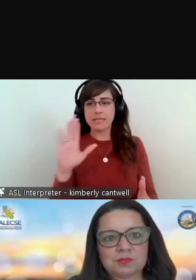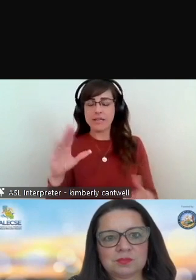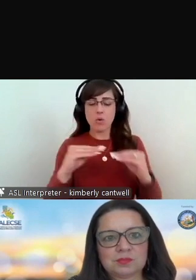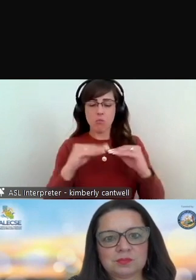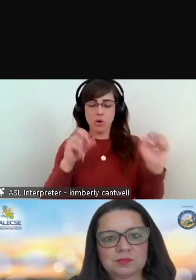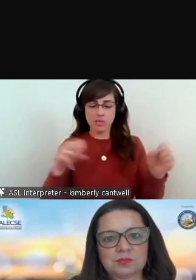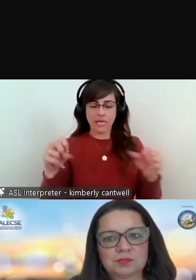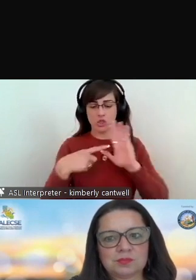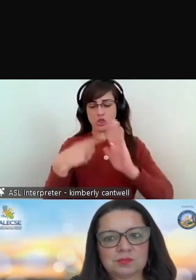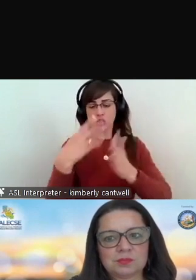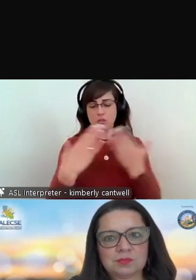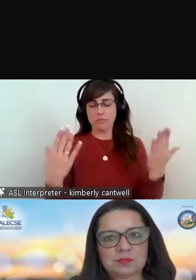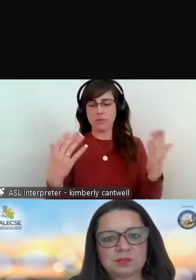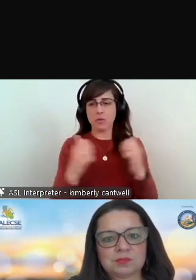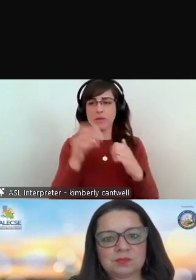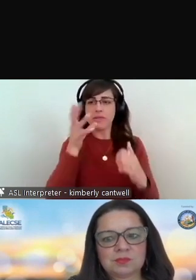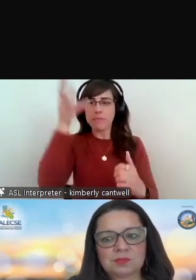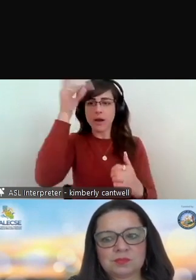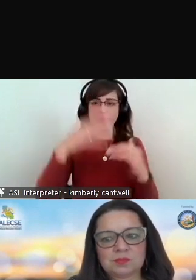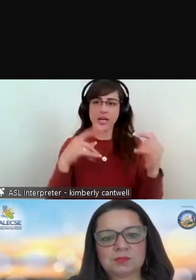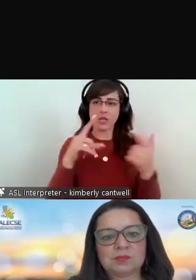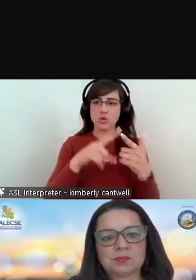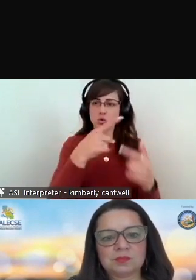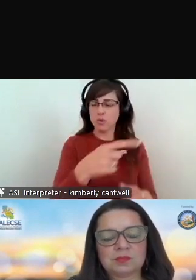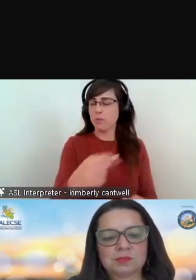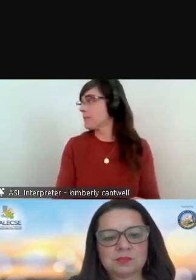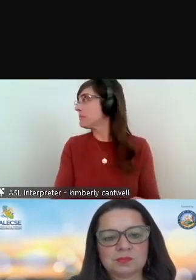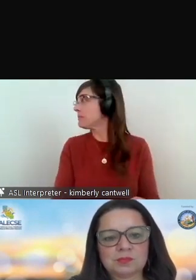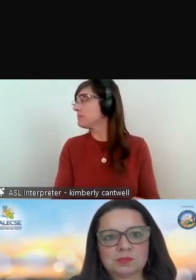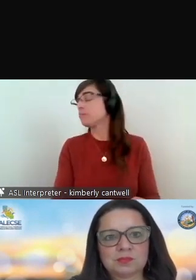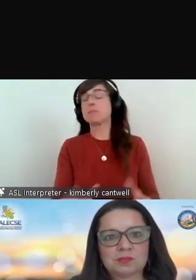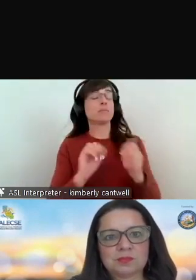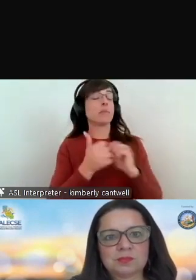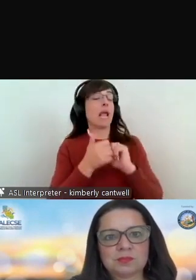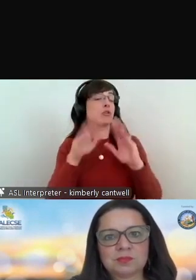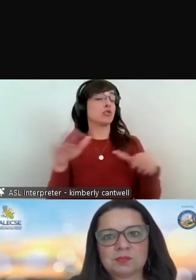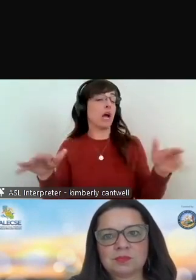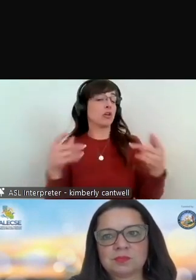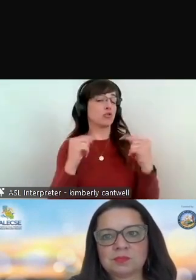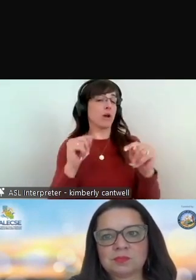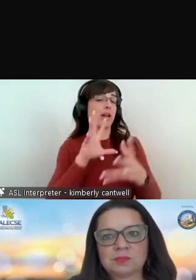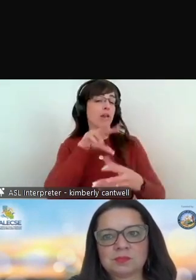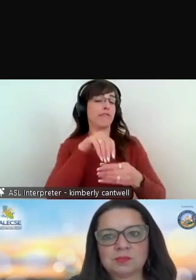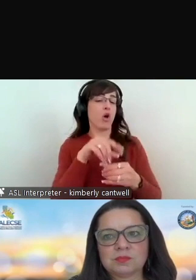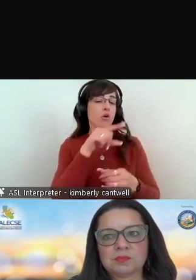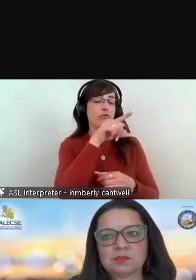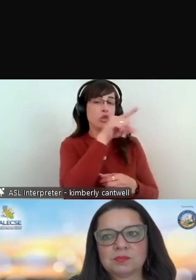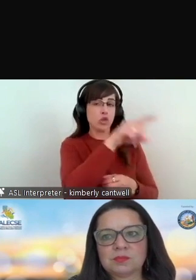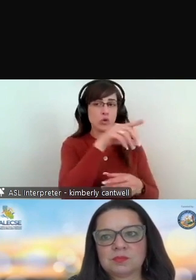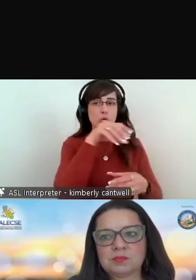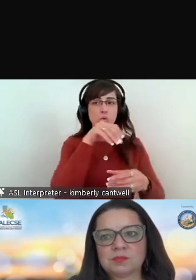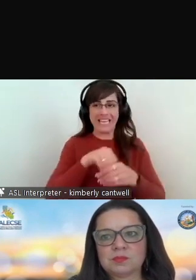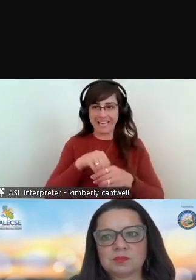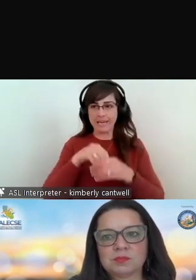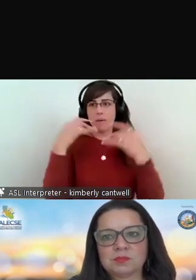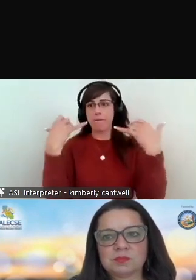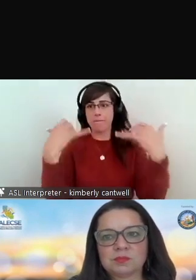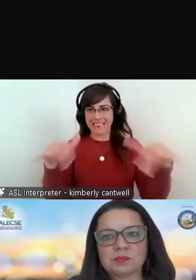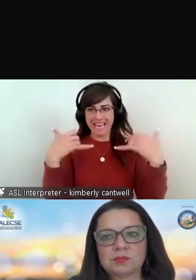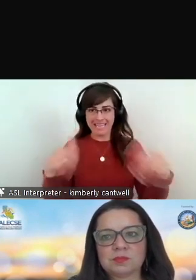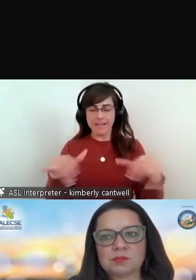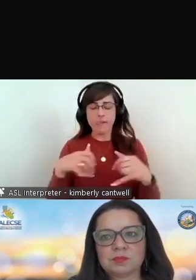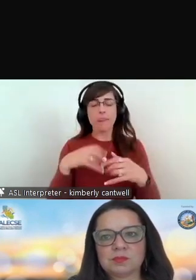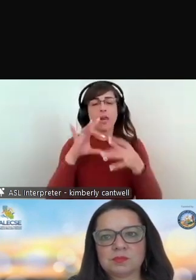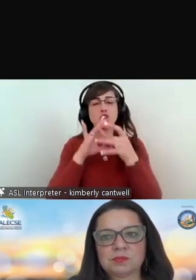more likely to show something to their parent than to you. How does the child try to involve you in their play?